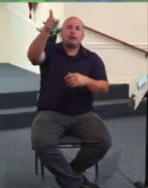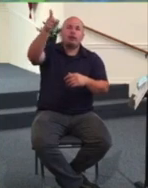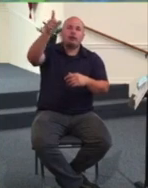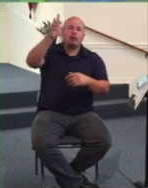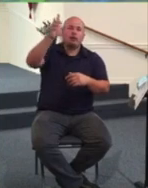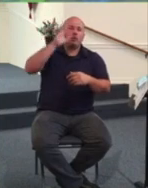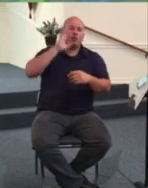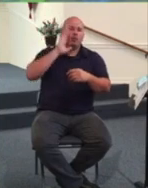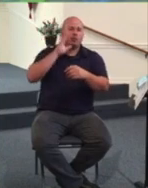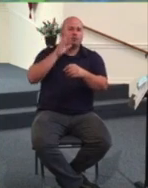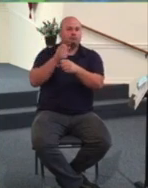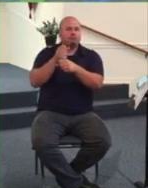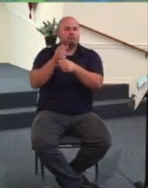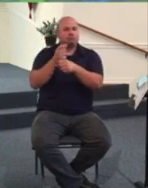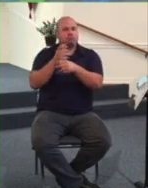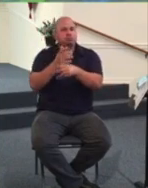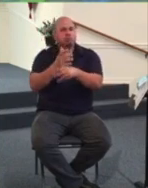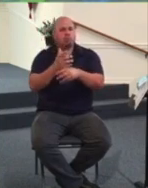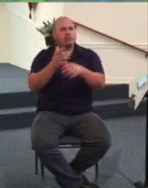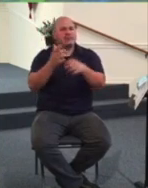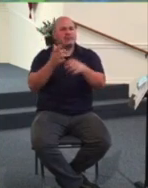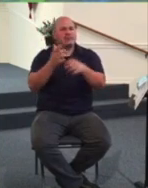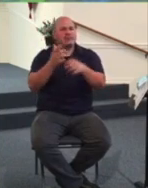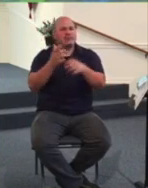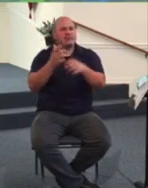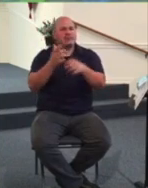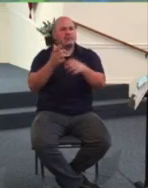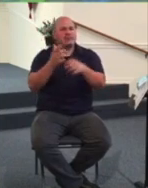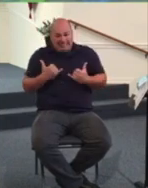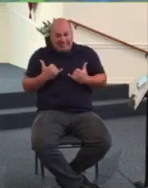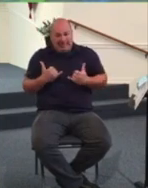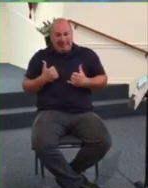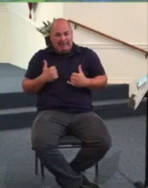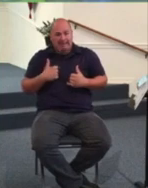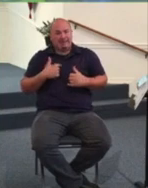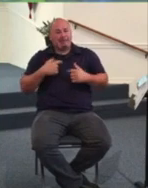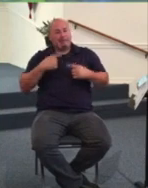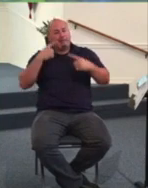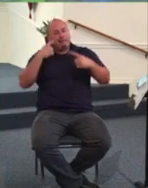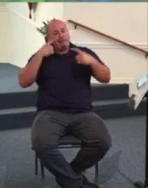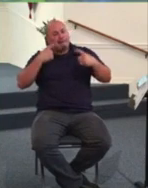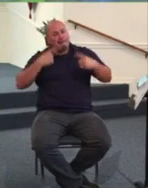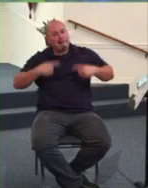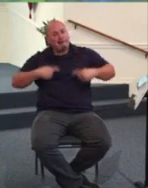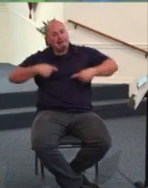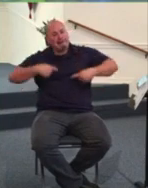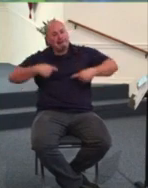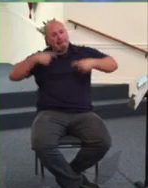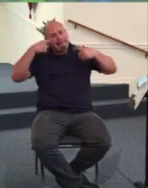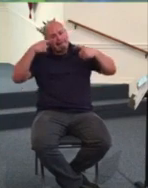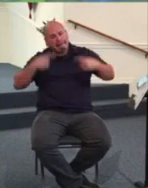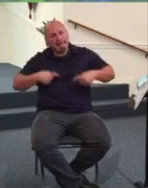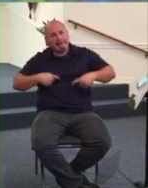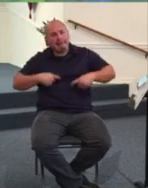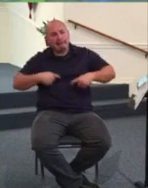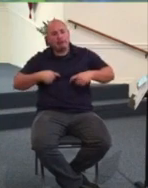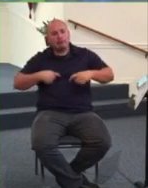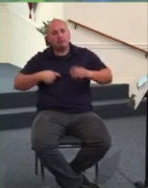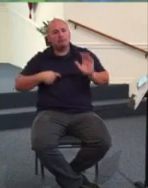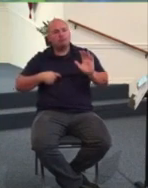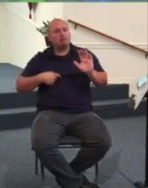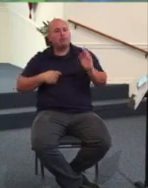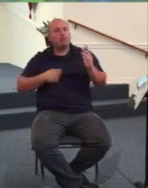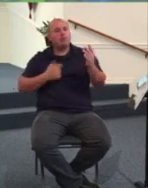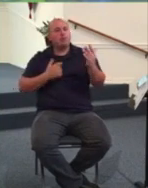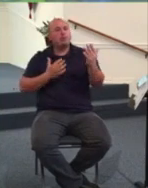end. You may weep, but you have hope. Laughter is coming. If you have God, then